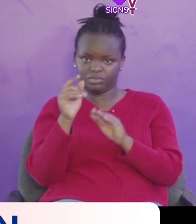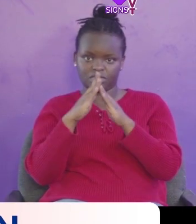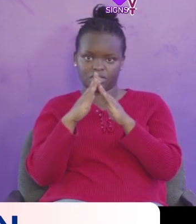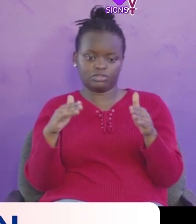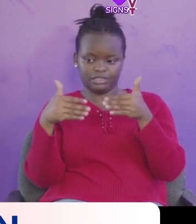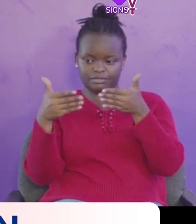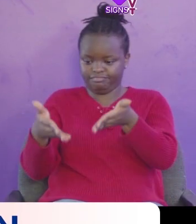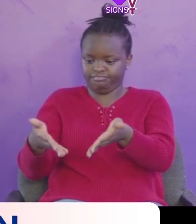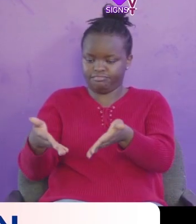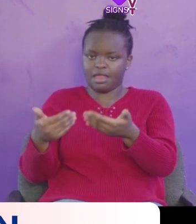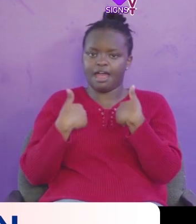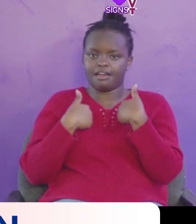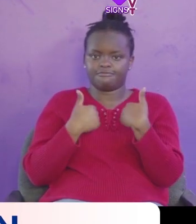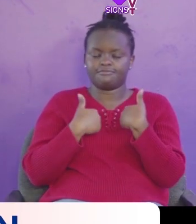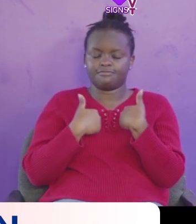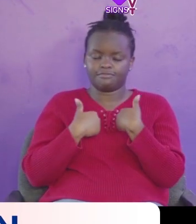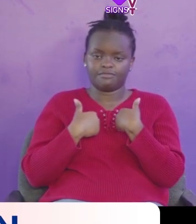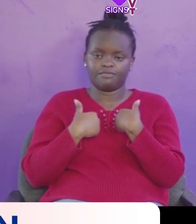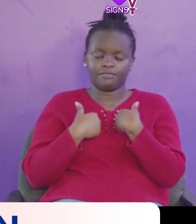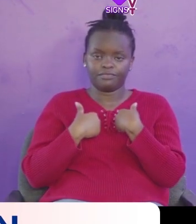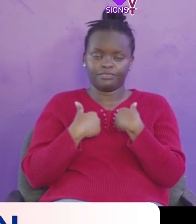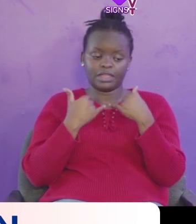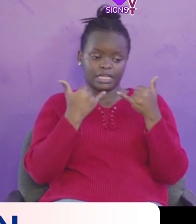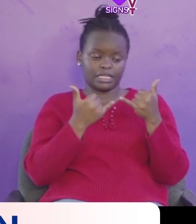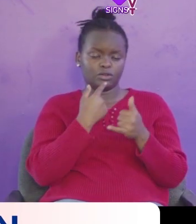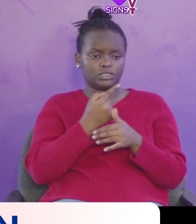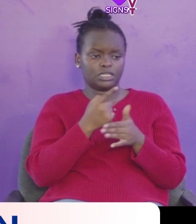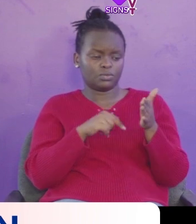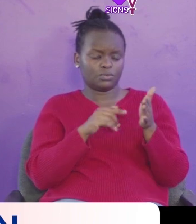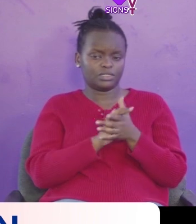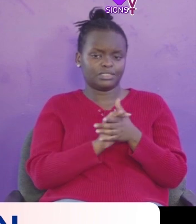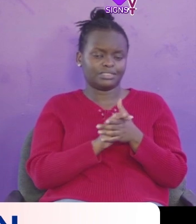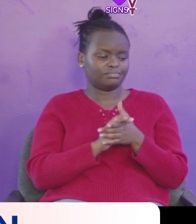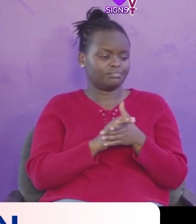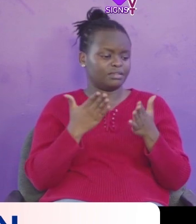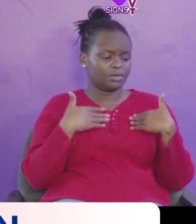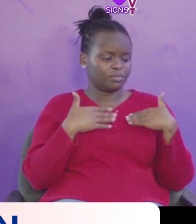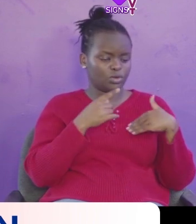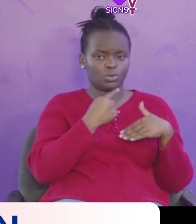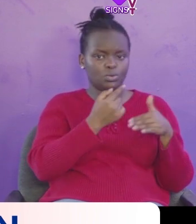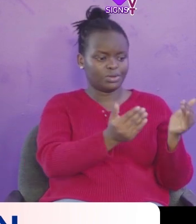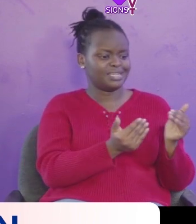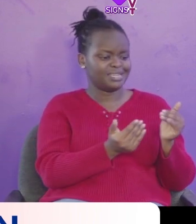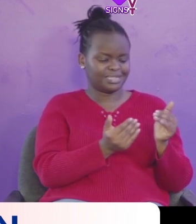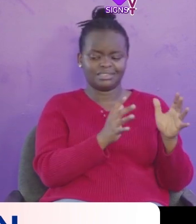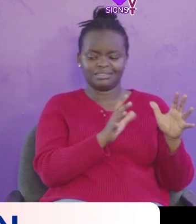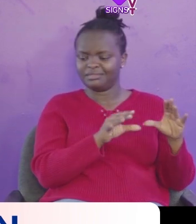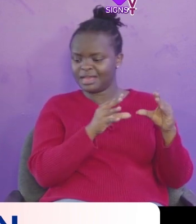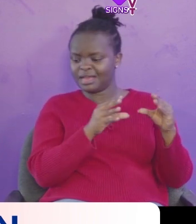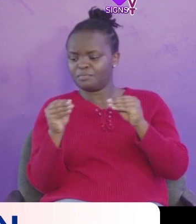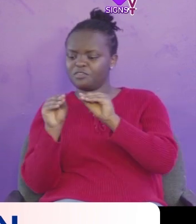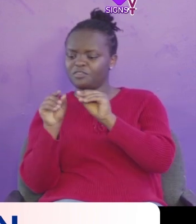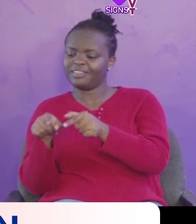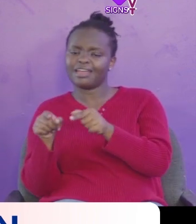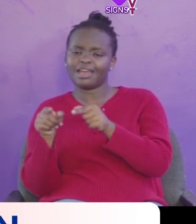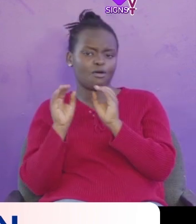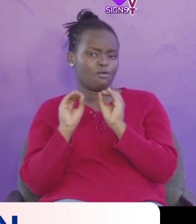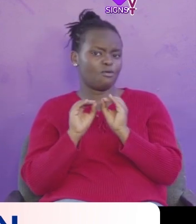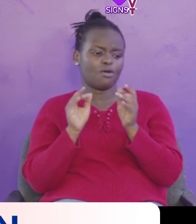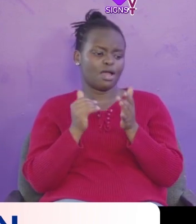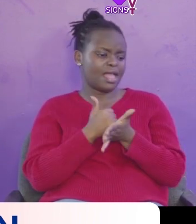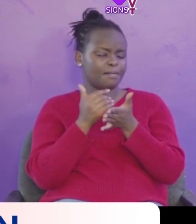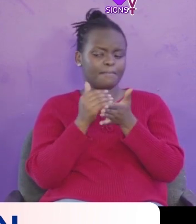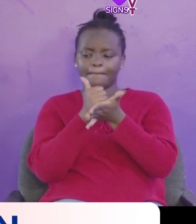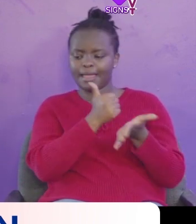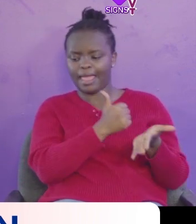hii. Now you're saying the deserving cases hawachukui hiyo nyumba. So why? Watasaidiwa aje ndio waingie